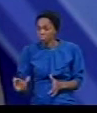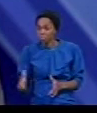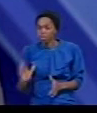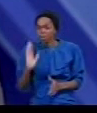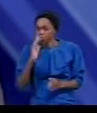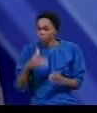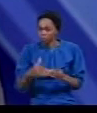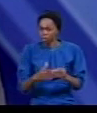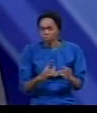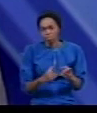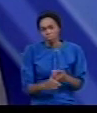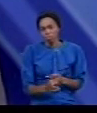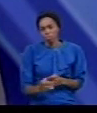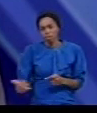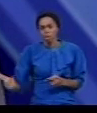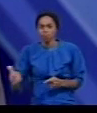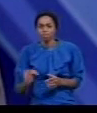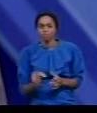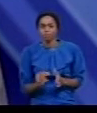Transgression